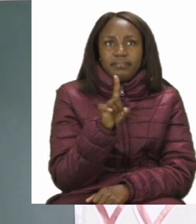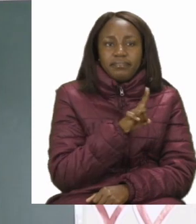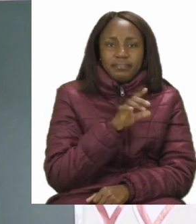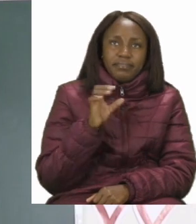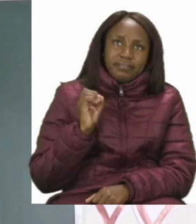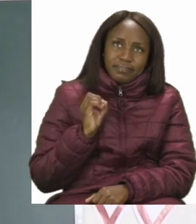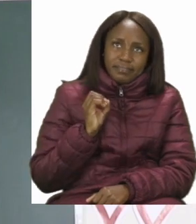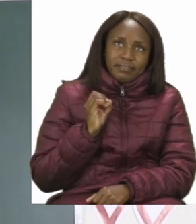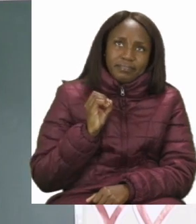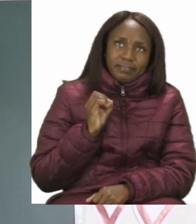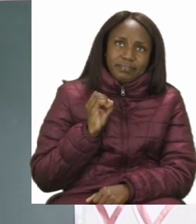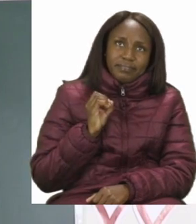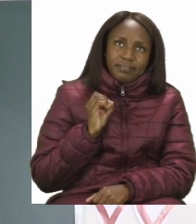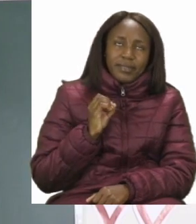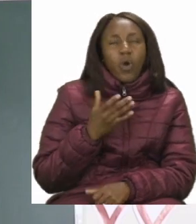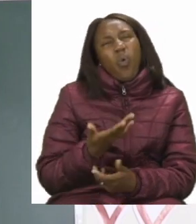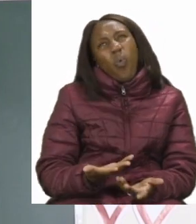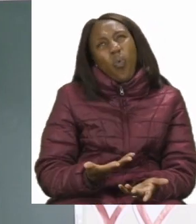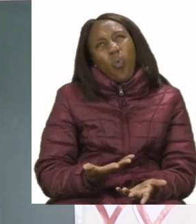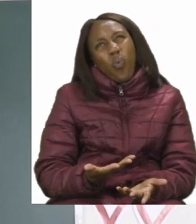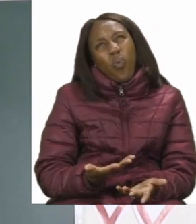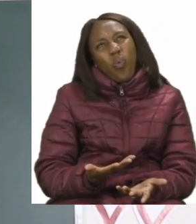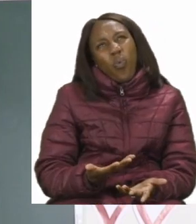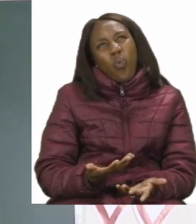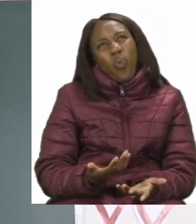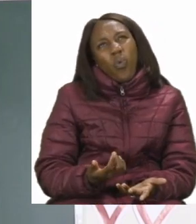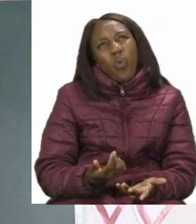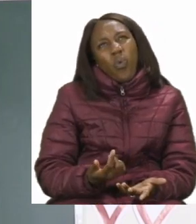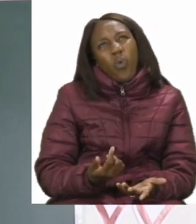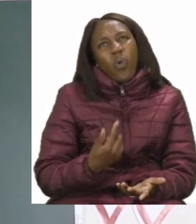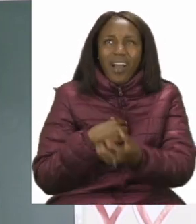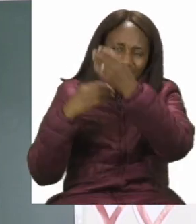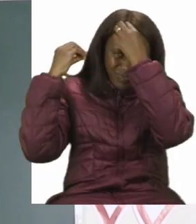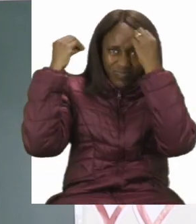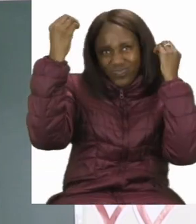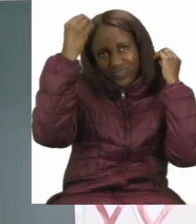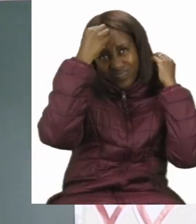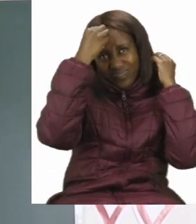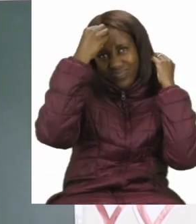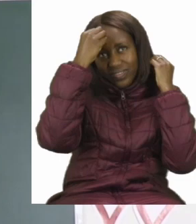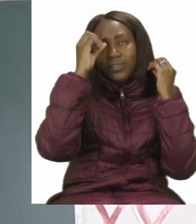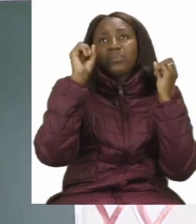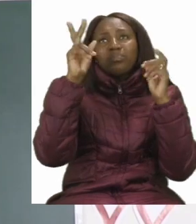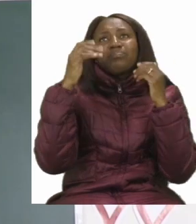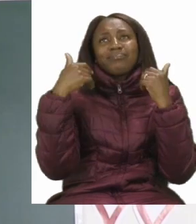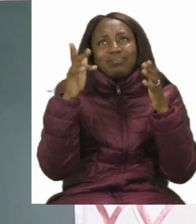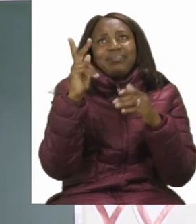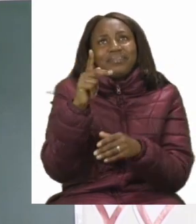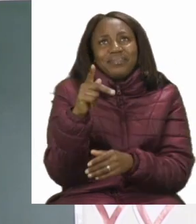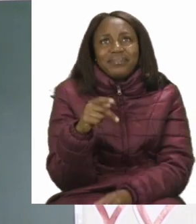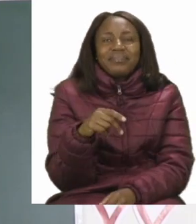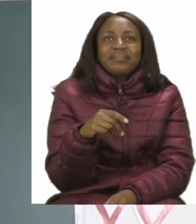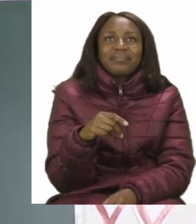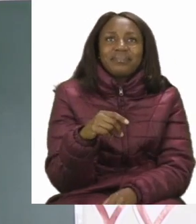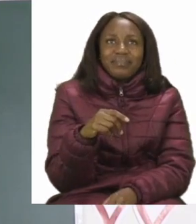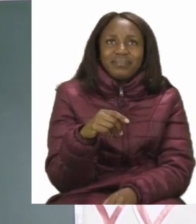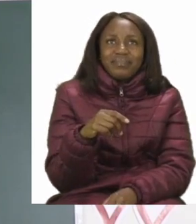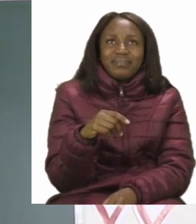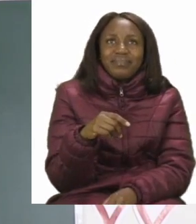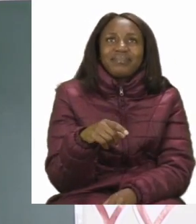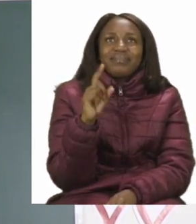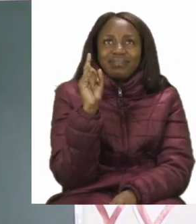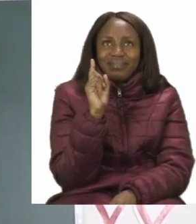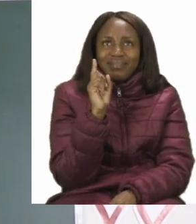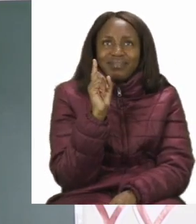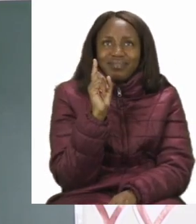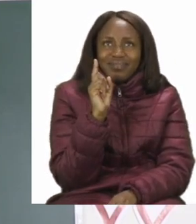9, 10. Uh-oh, I just got a bit confused there. Can we start again? Great